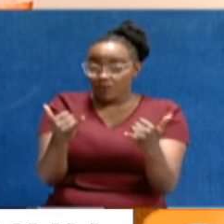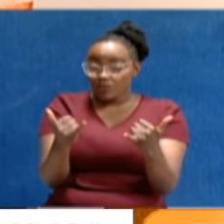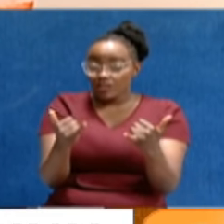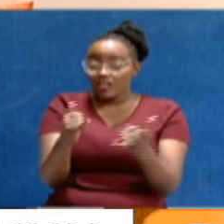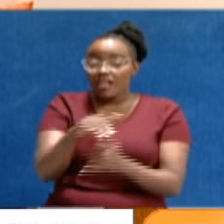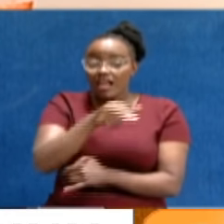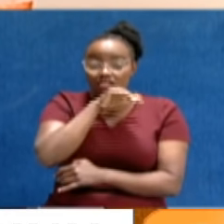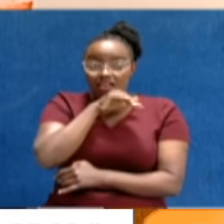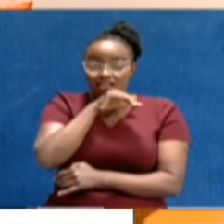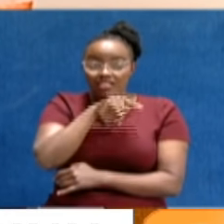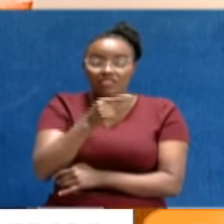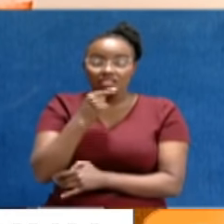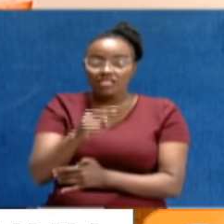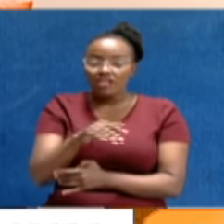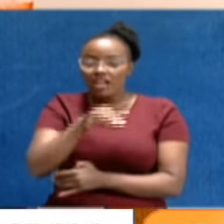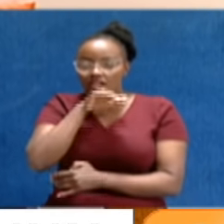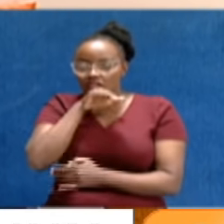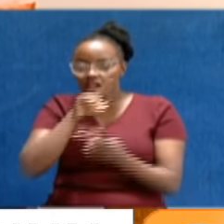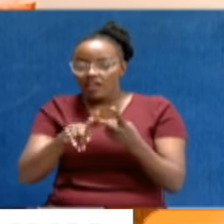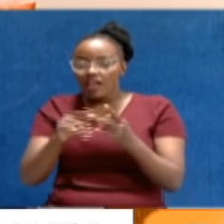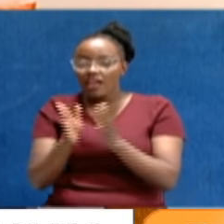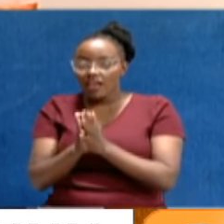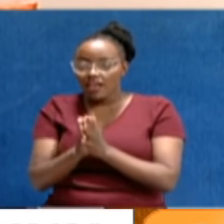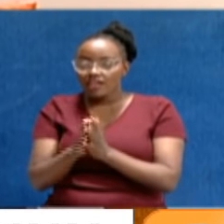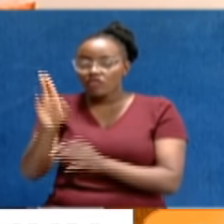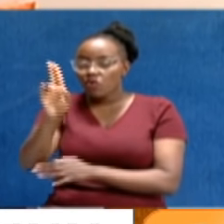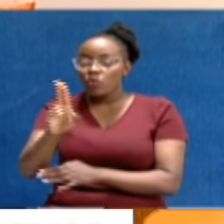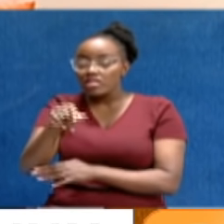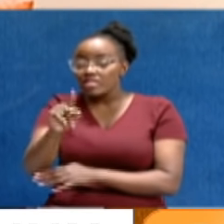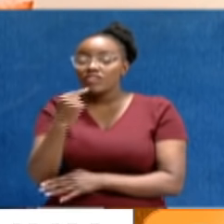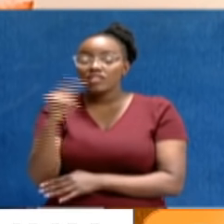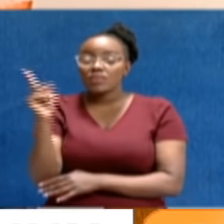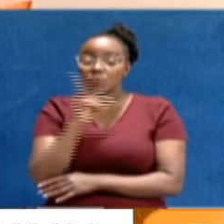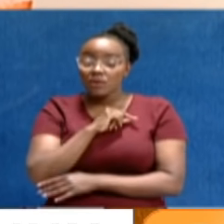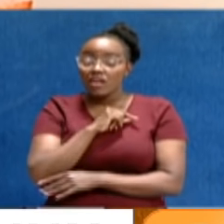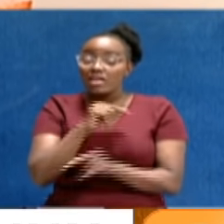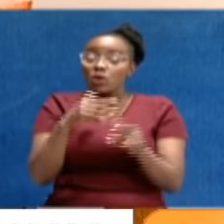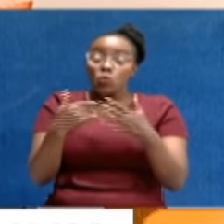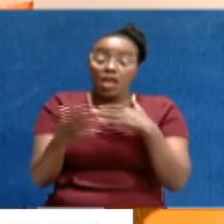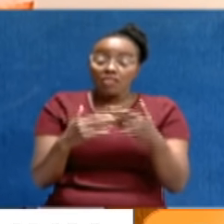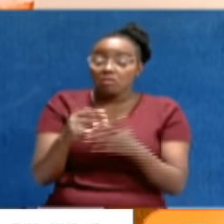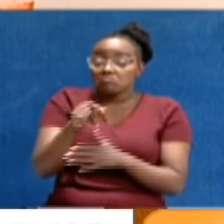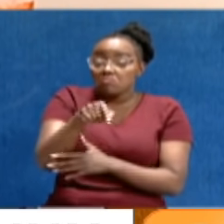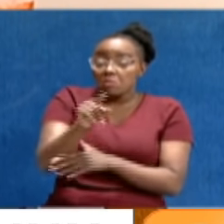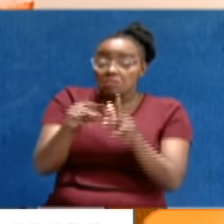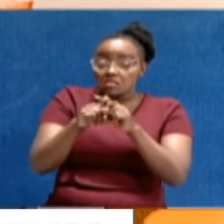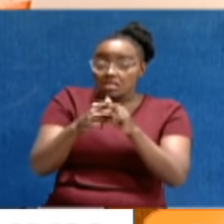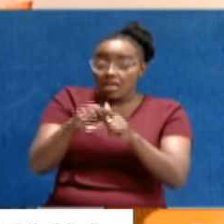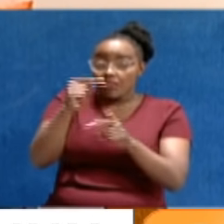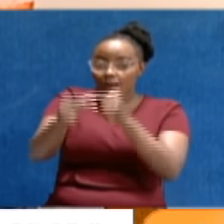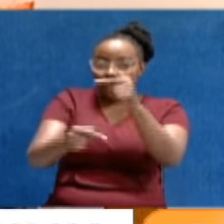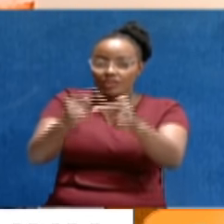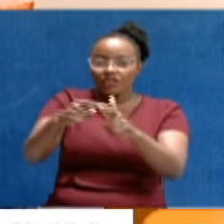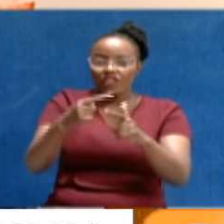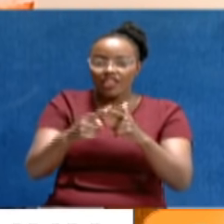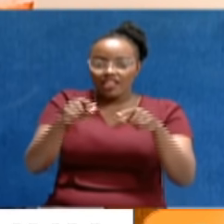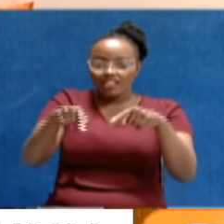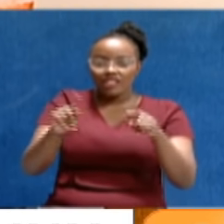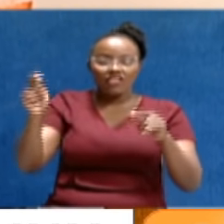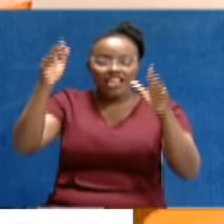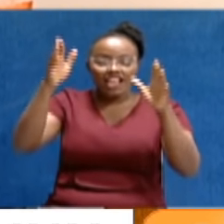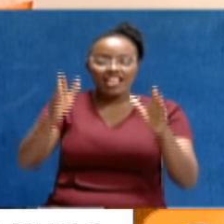it's Raila, like she's saying, Honorable Raila, and Mheshimiwa Uhuru, like she's saying, even if they initiated the process, they are